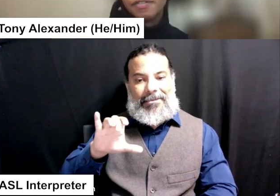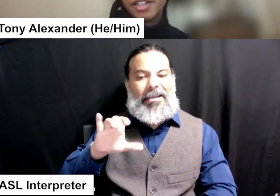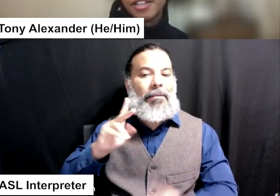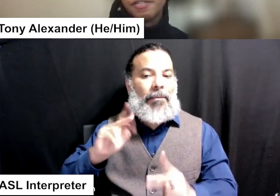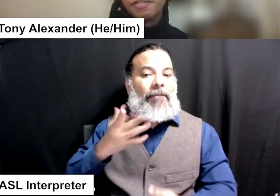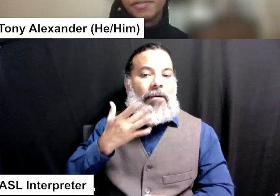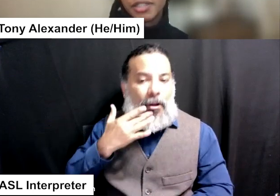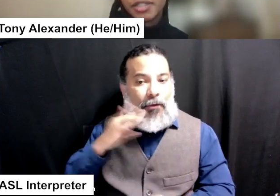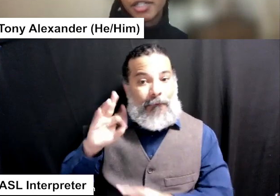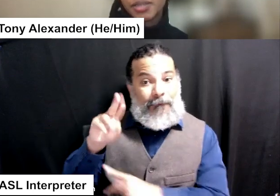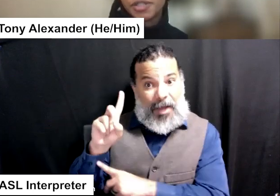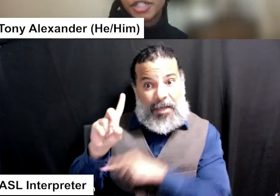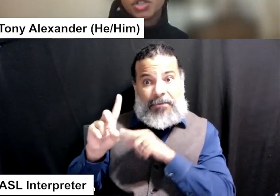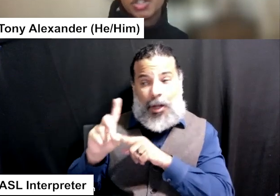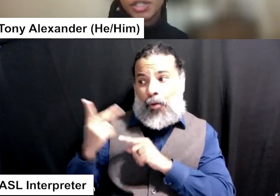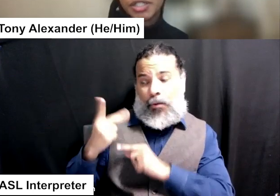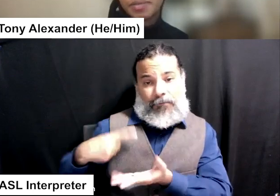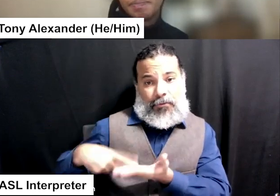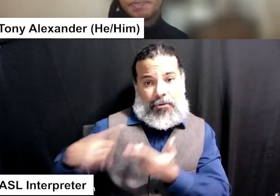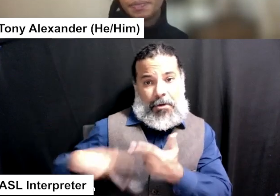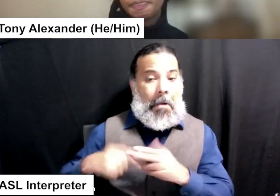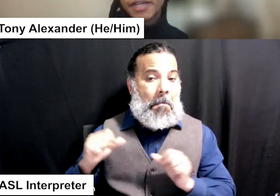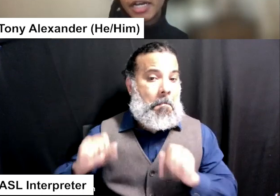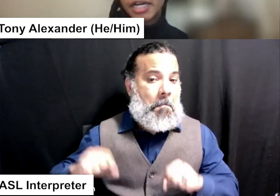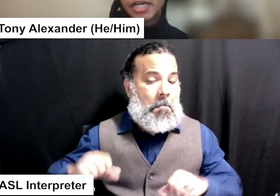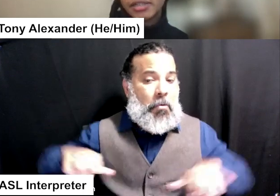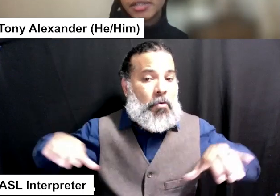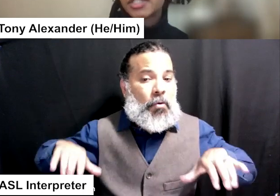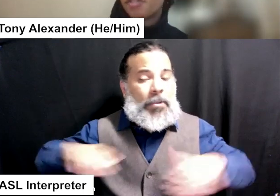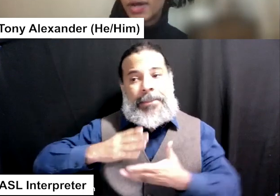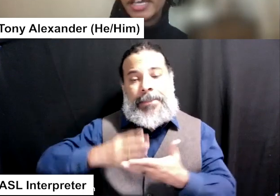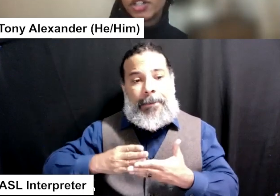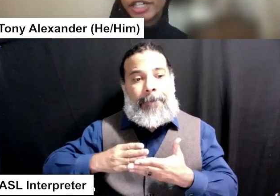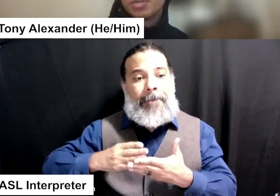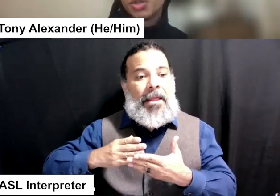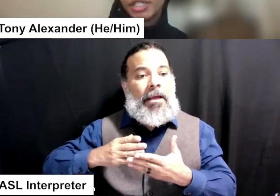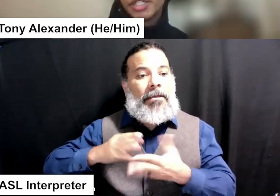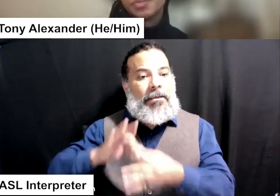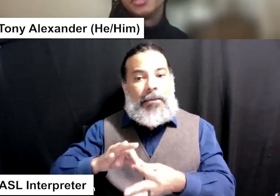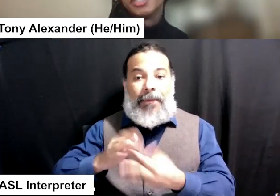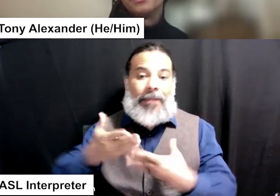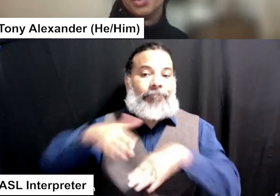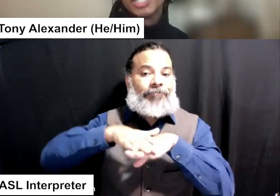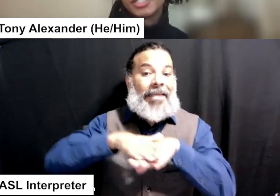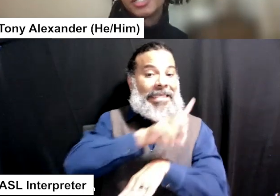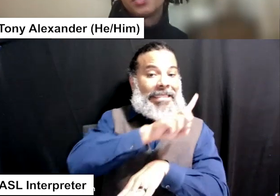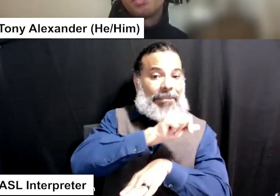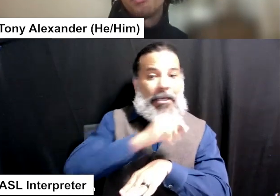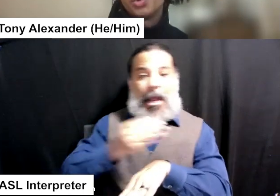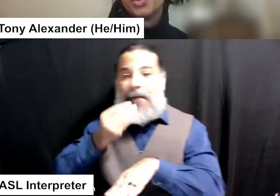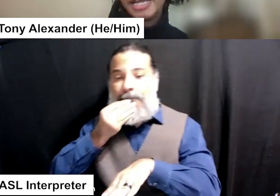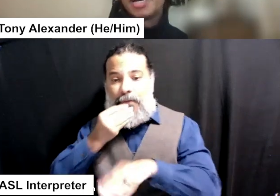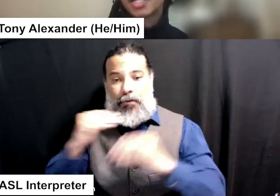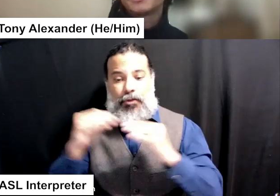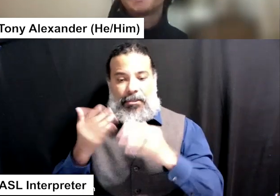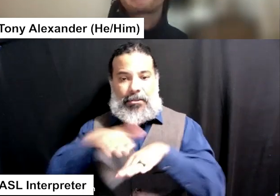have discussed potentially doing some stuff around the intersection between disability and food justice